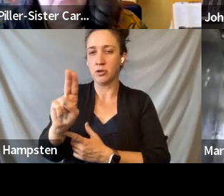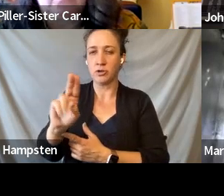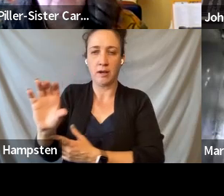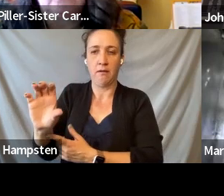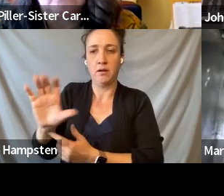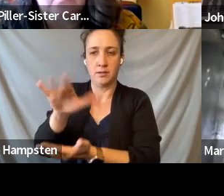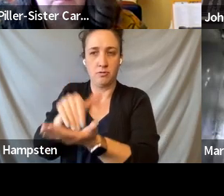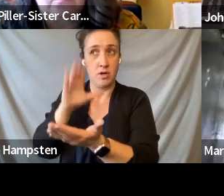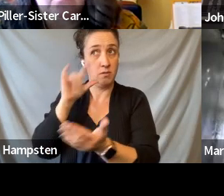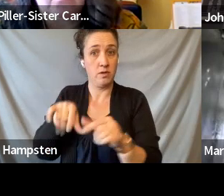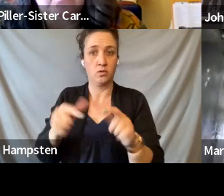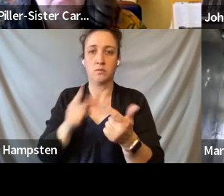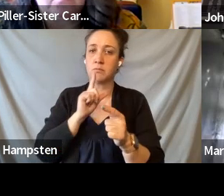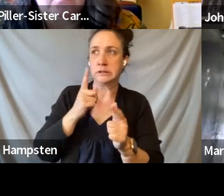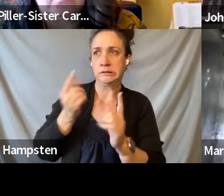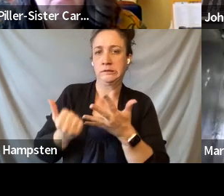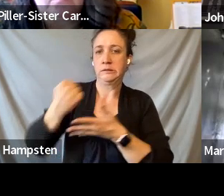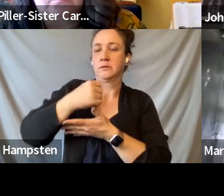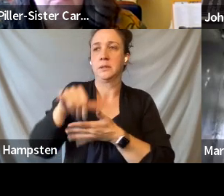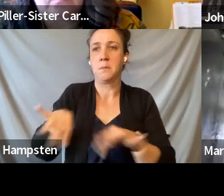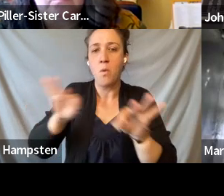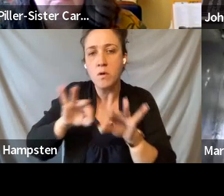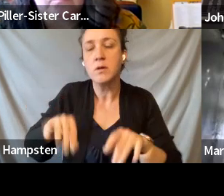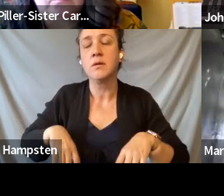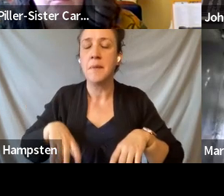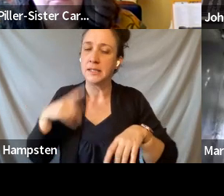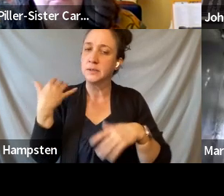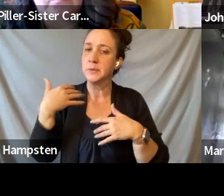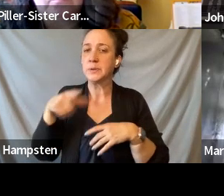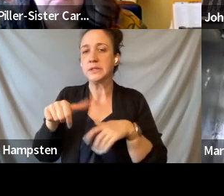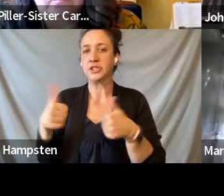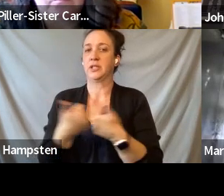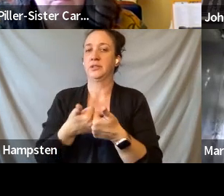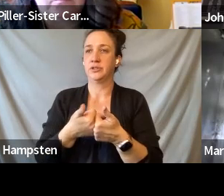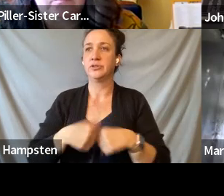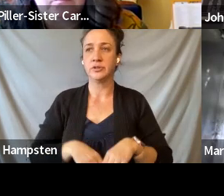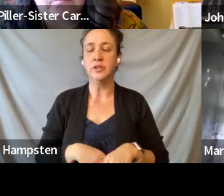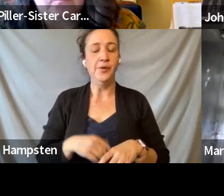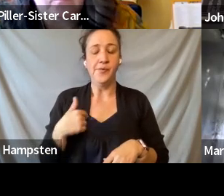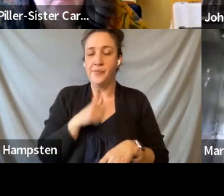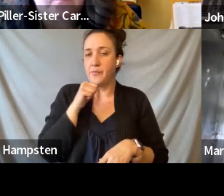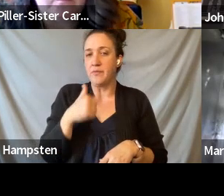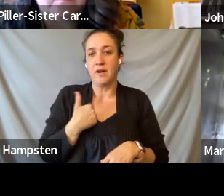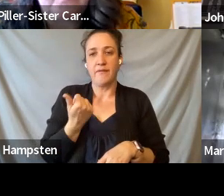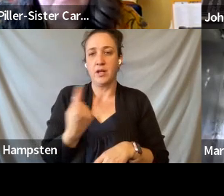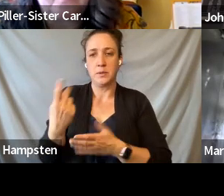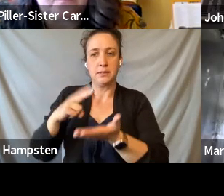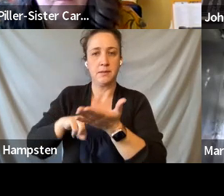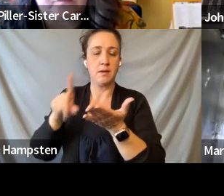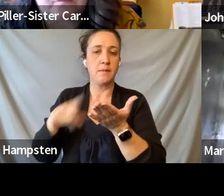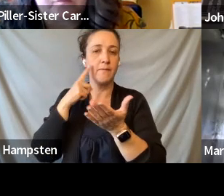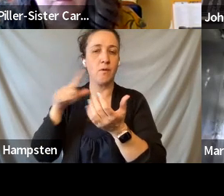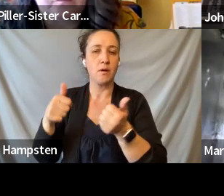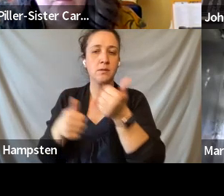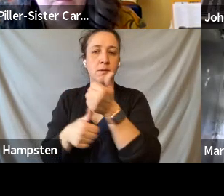group. That's a bit more challenging, and we didn't have anyone sign up for a subgroup